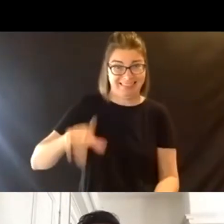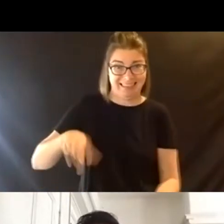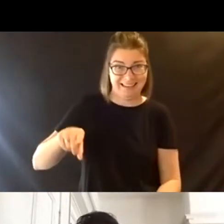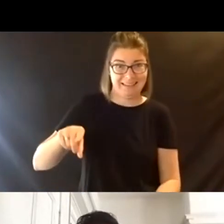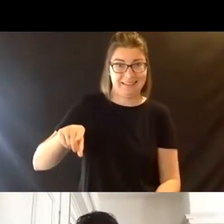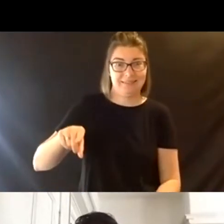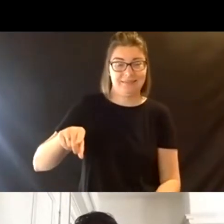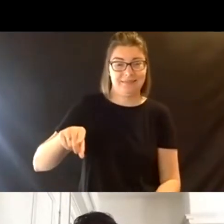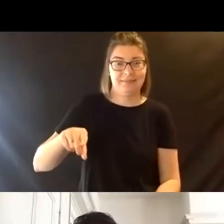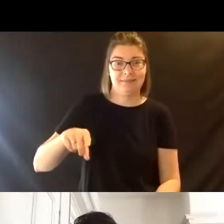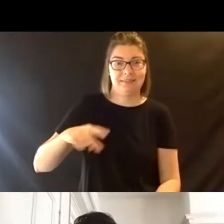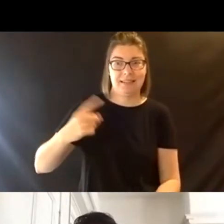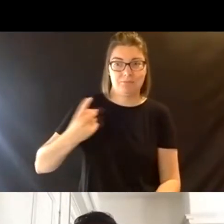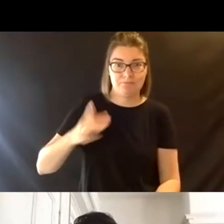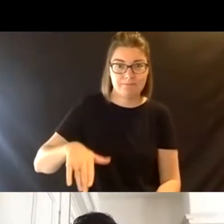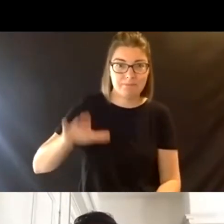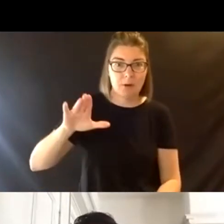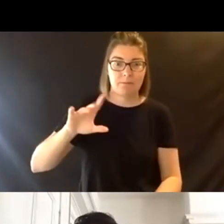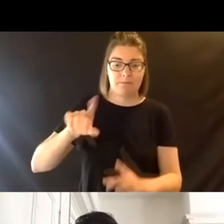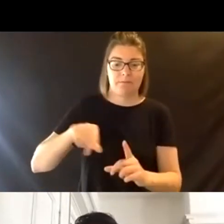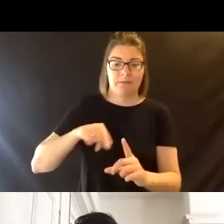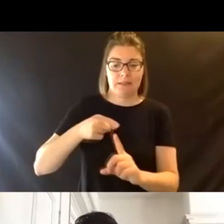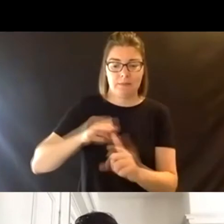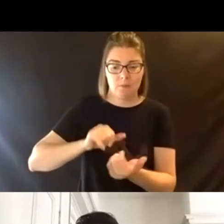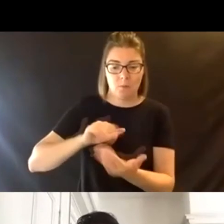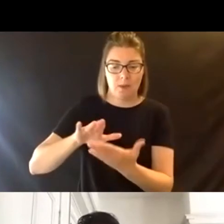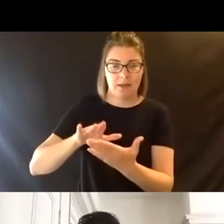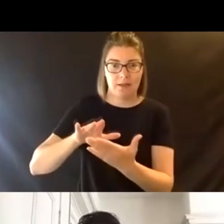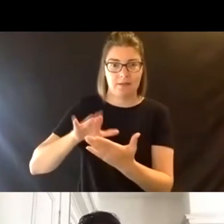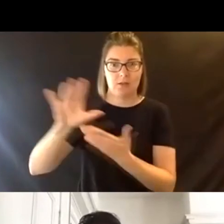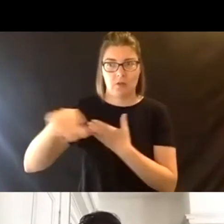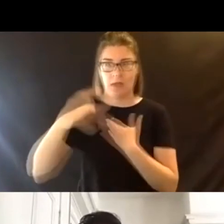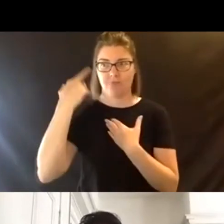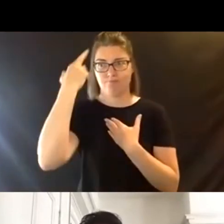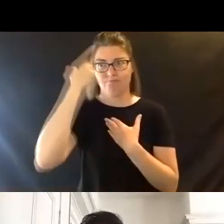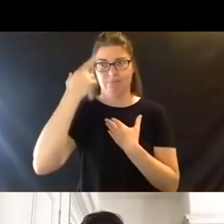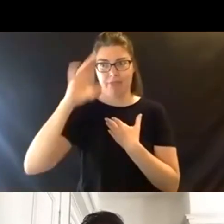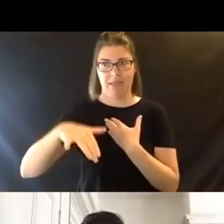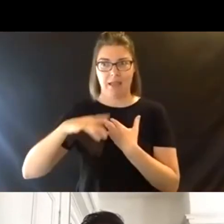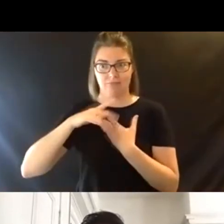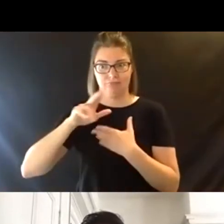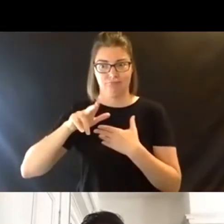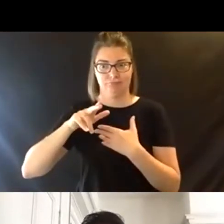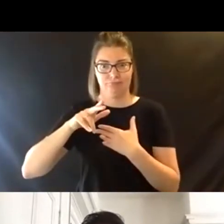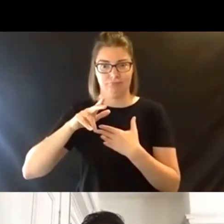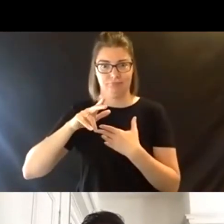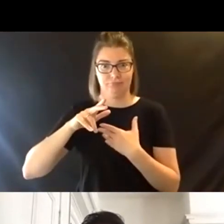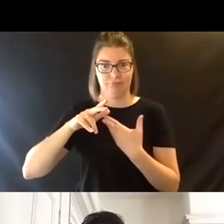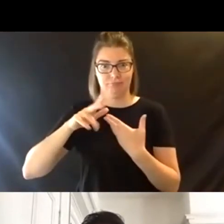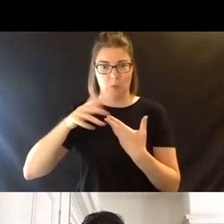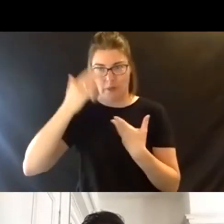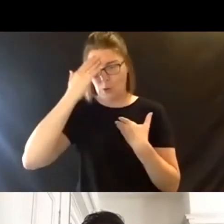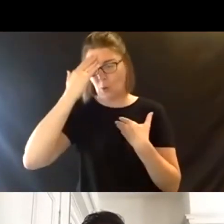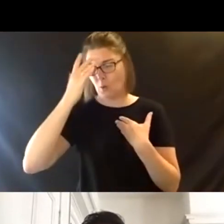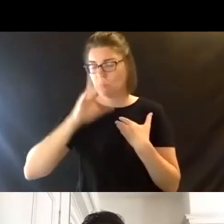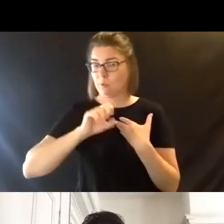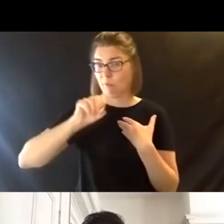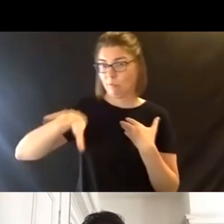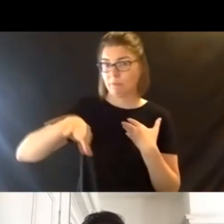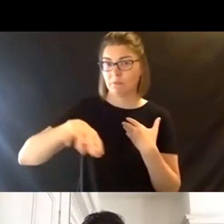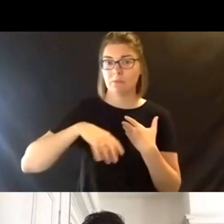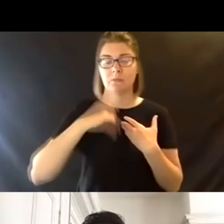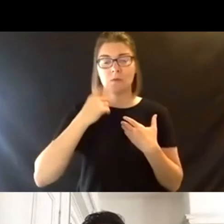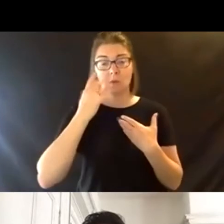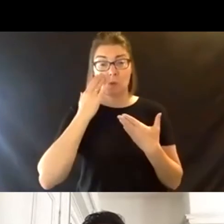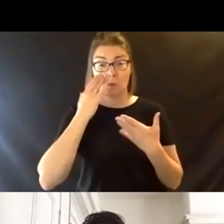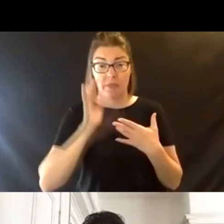may have grown up in a certain way that made it so that this was their reality. So keeping that in mind, recognizing